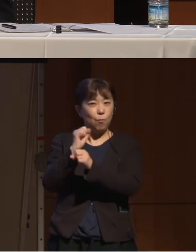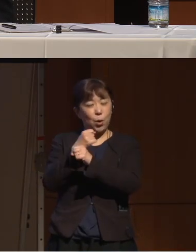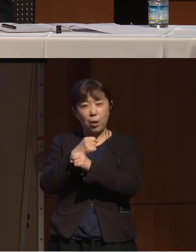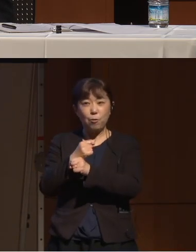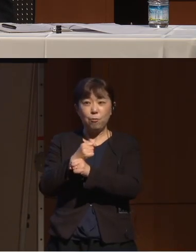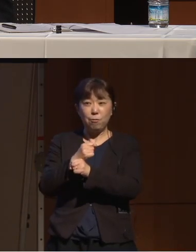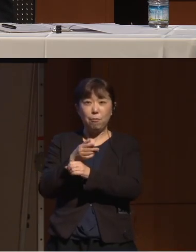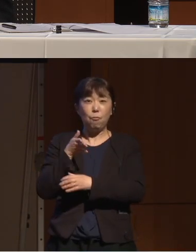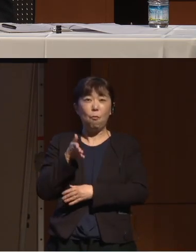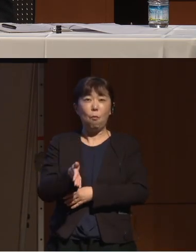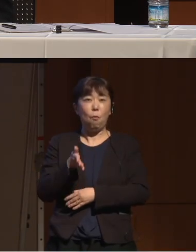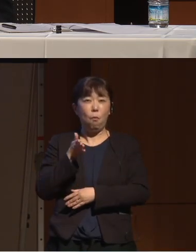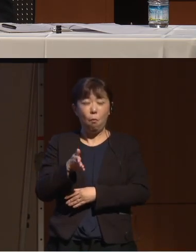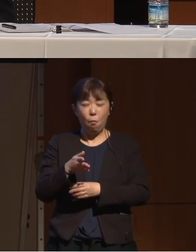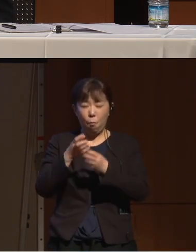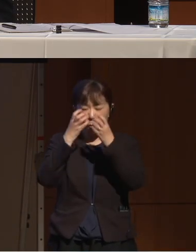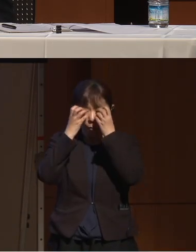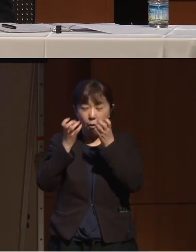and lethal.